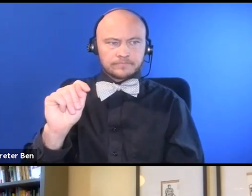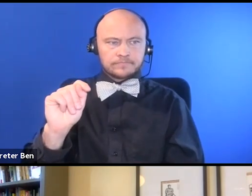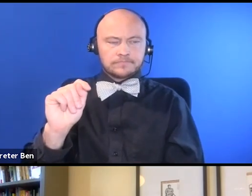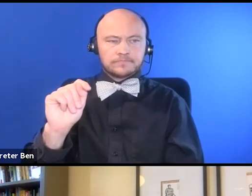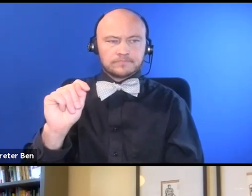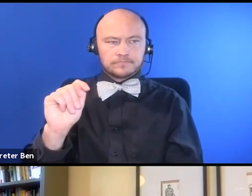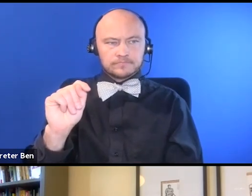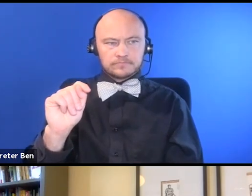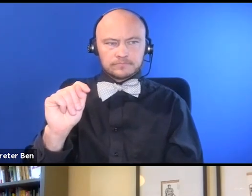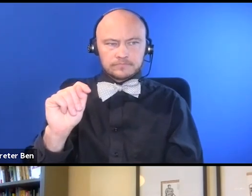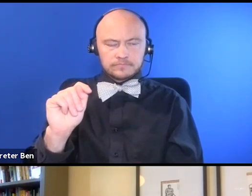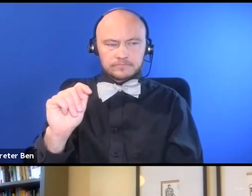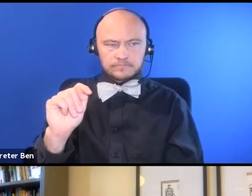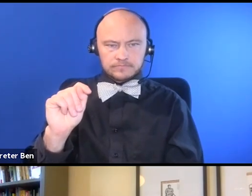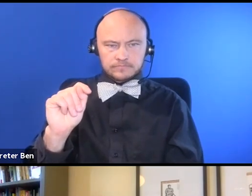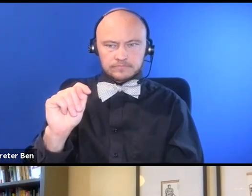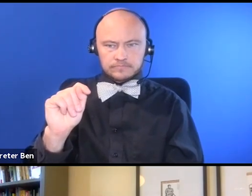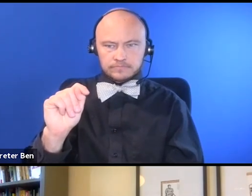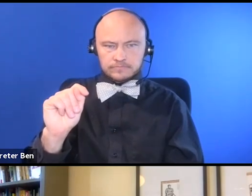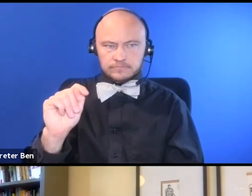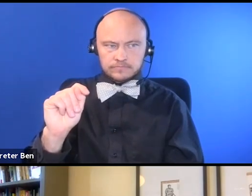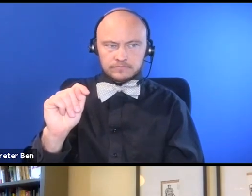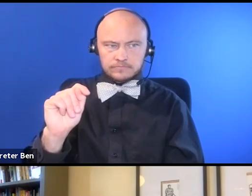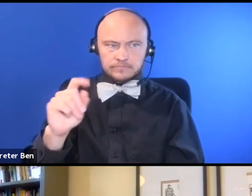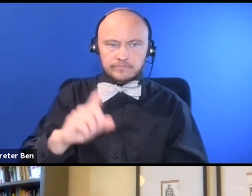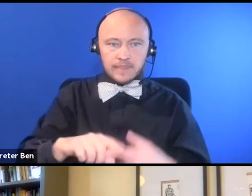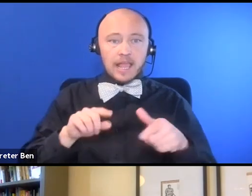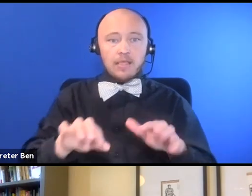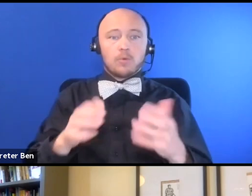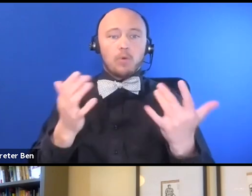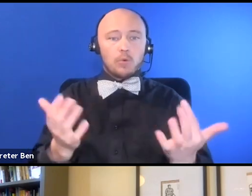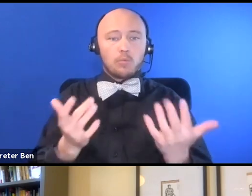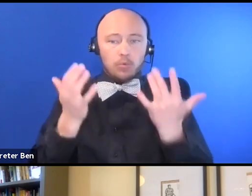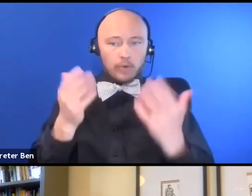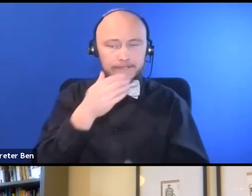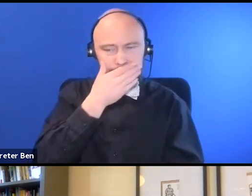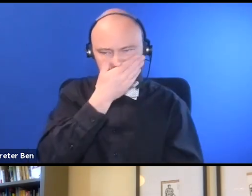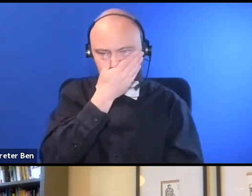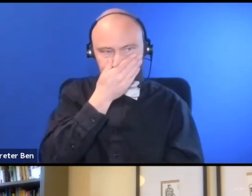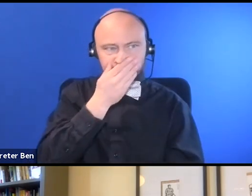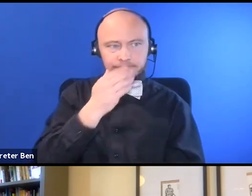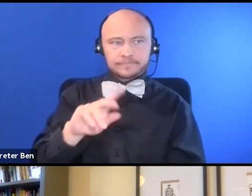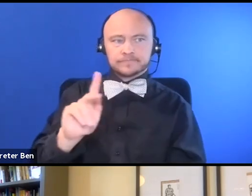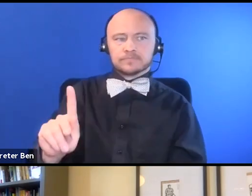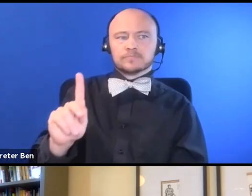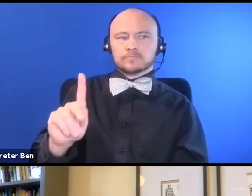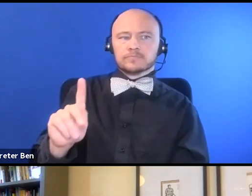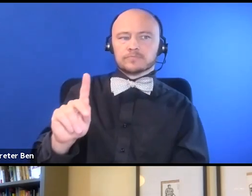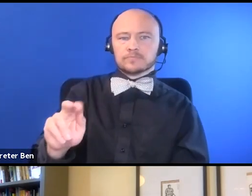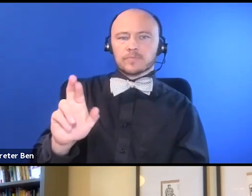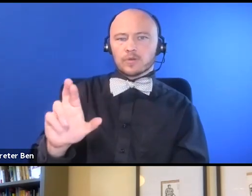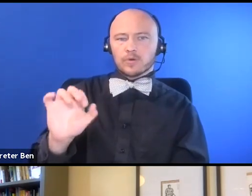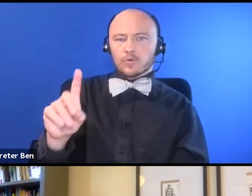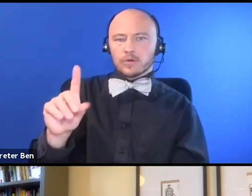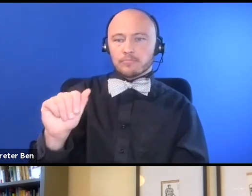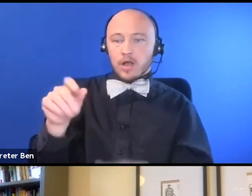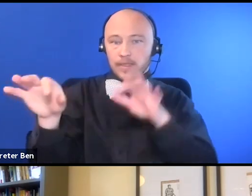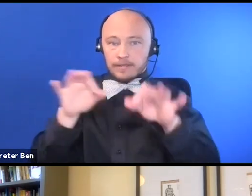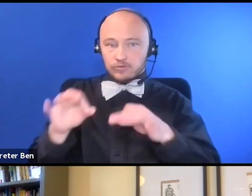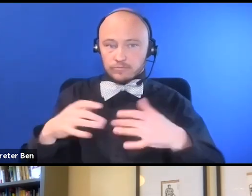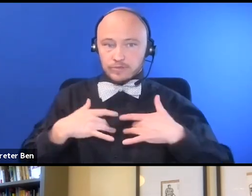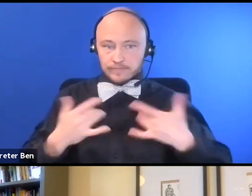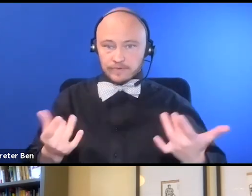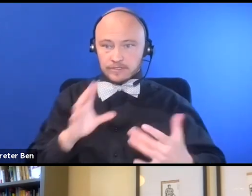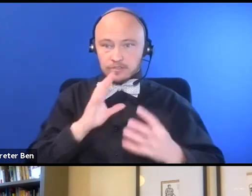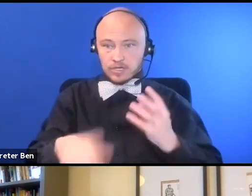see. And then while we're waiting for that, so the Kundiman, the description for this event was that we were going to talk